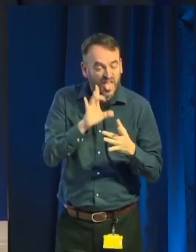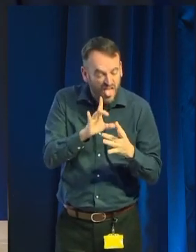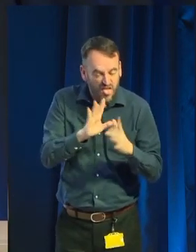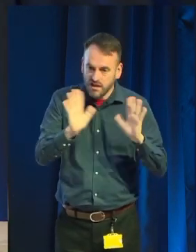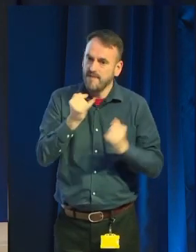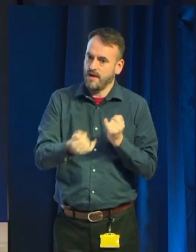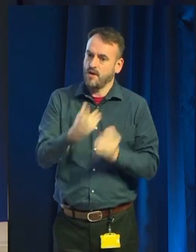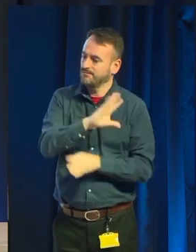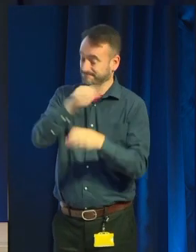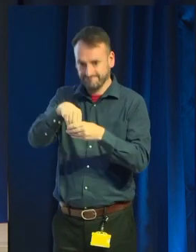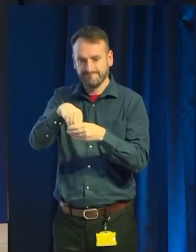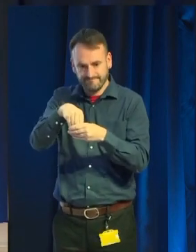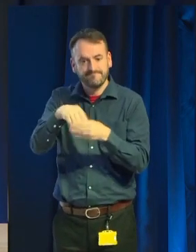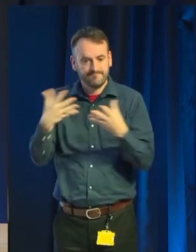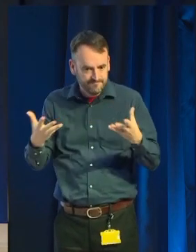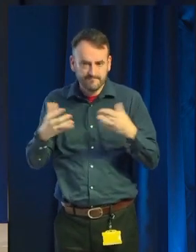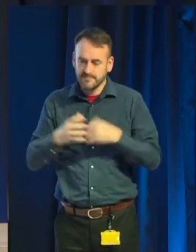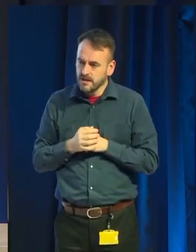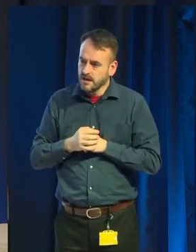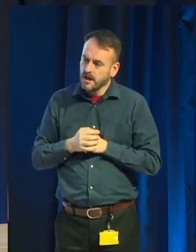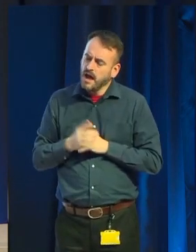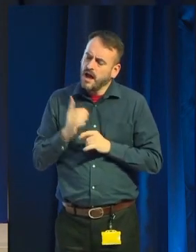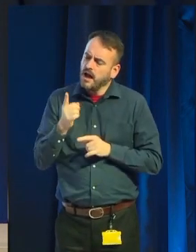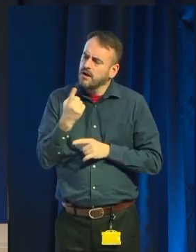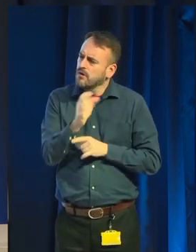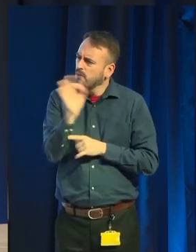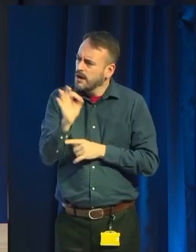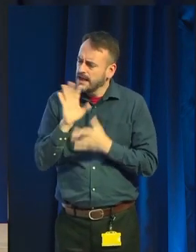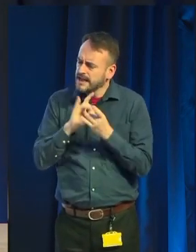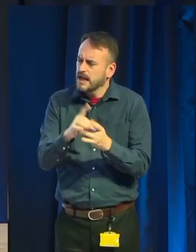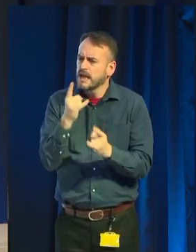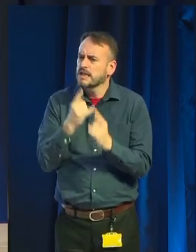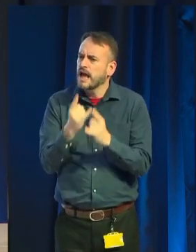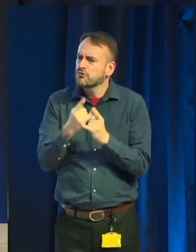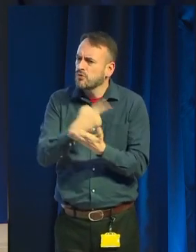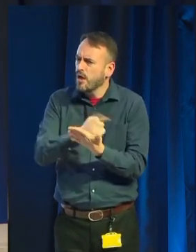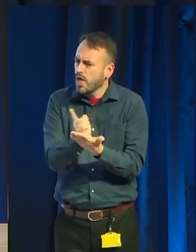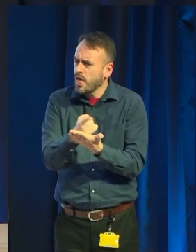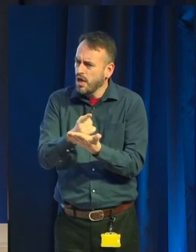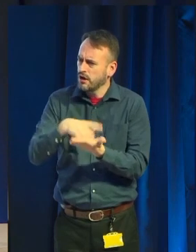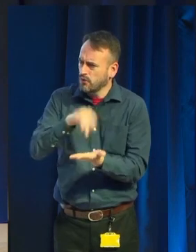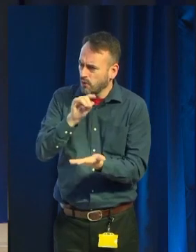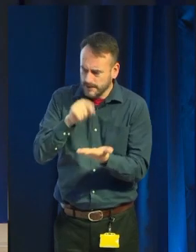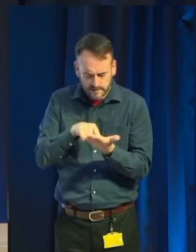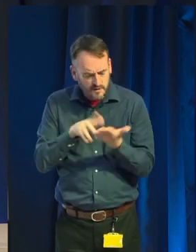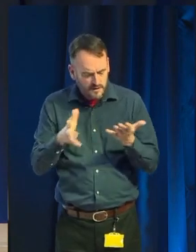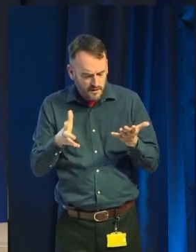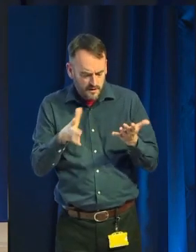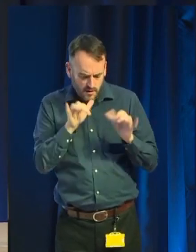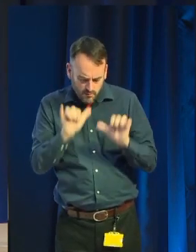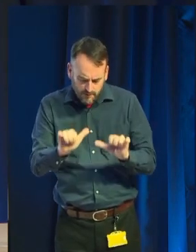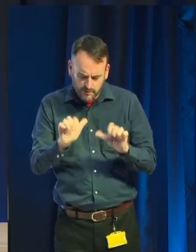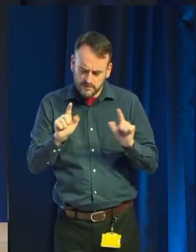Another question linked with sexuality that emerged was the fact that